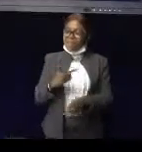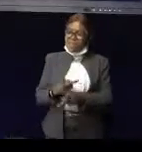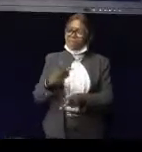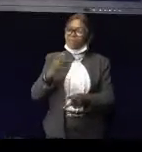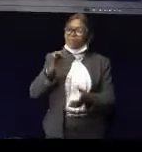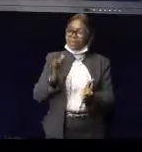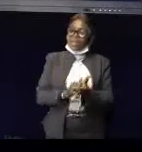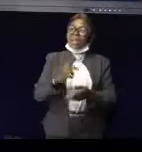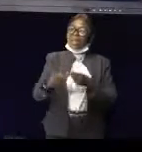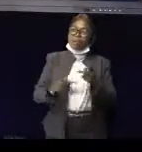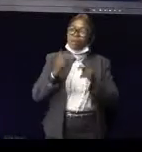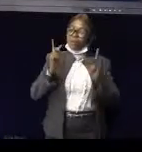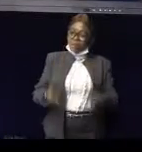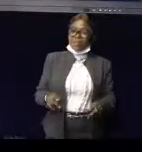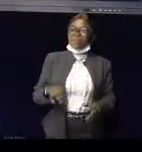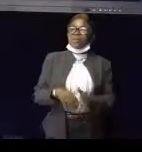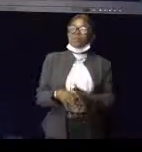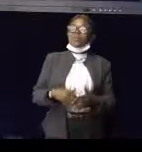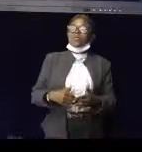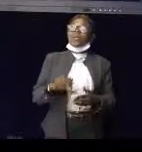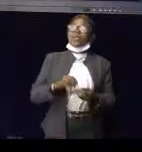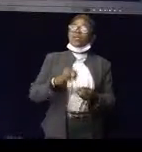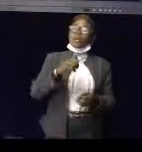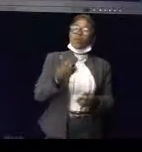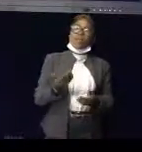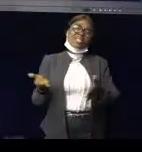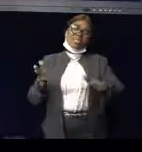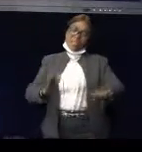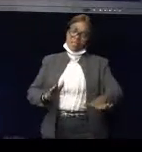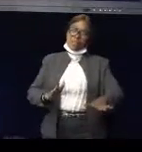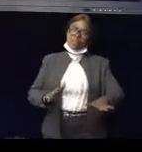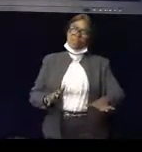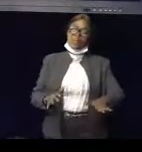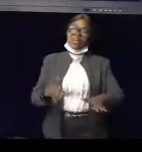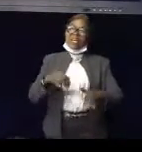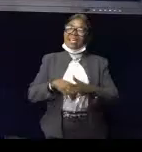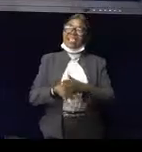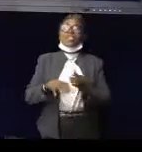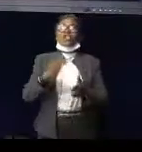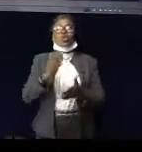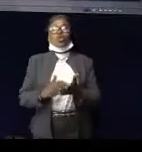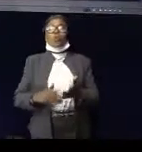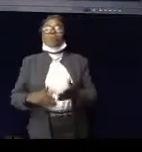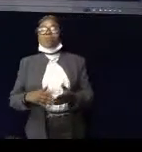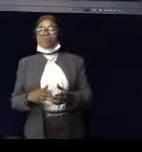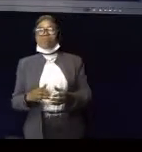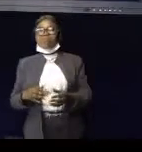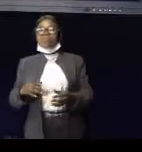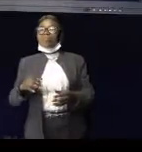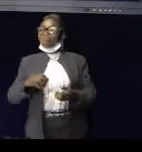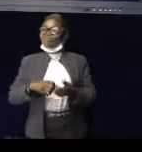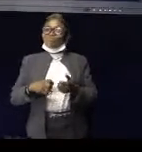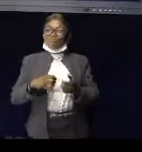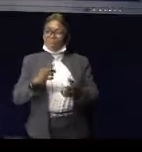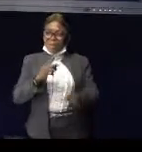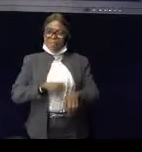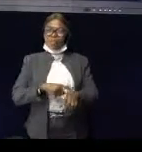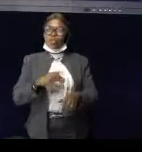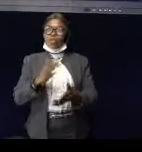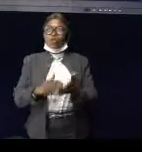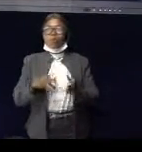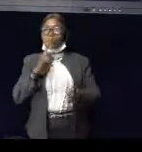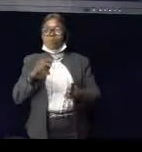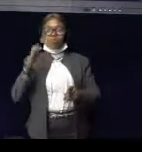have stigmatized such person in the society. Next is death. In some extreme cases could